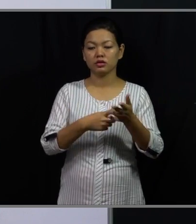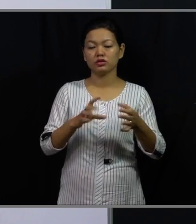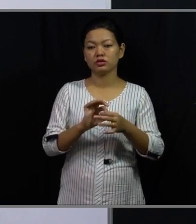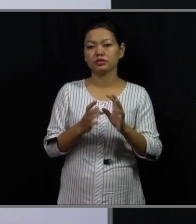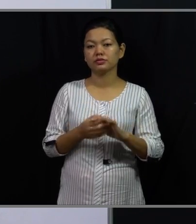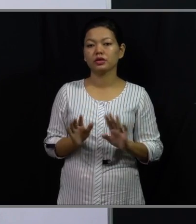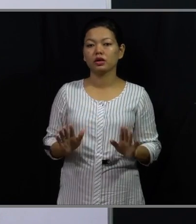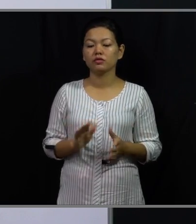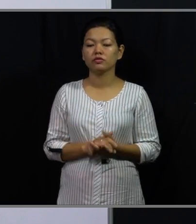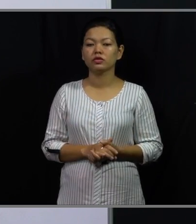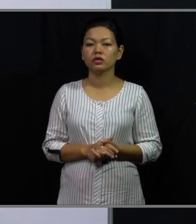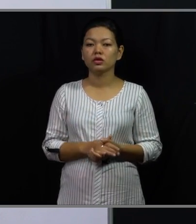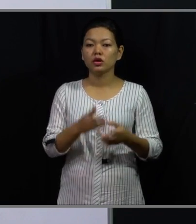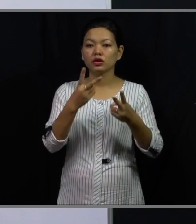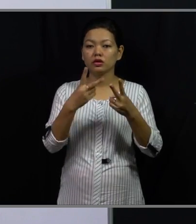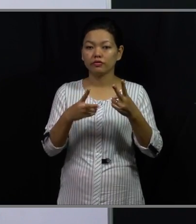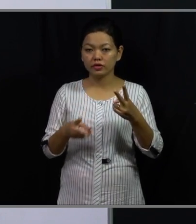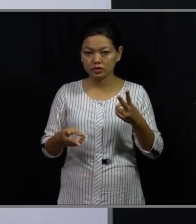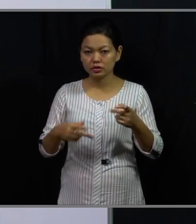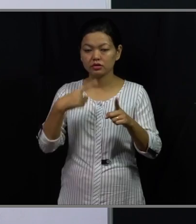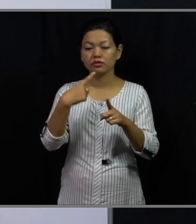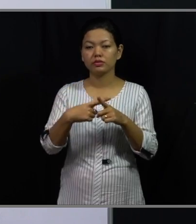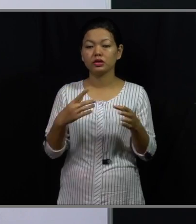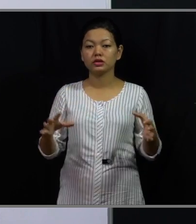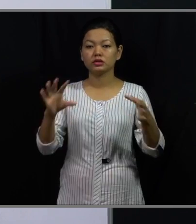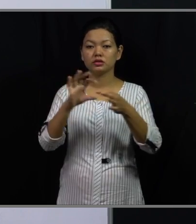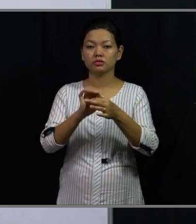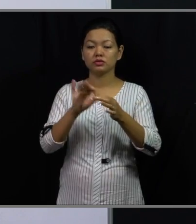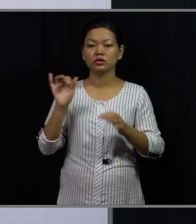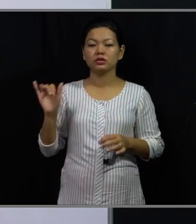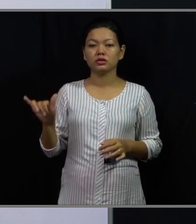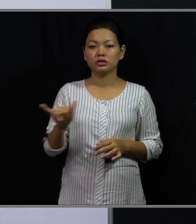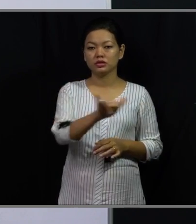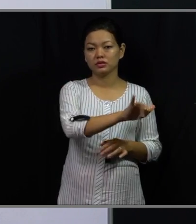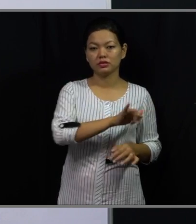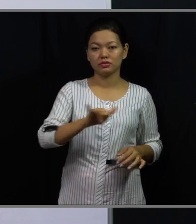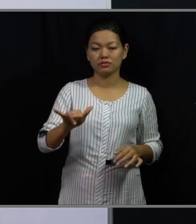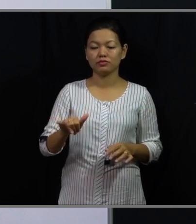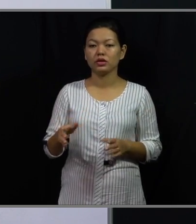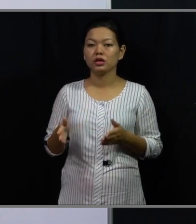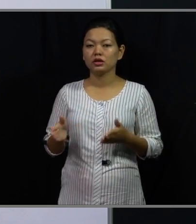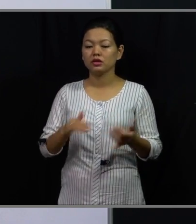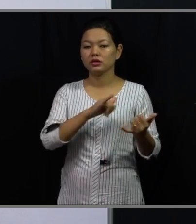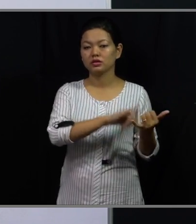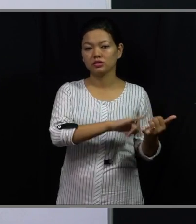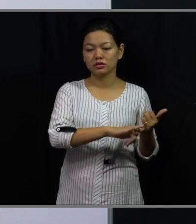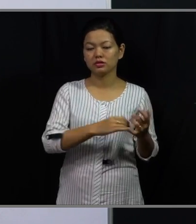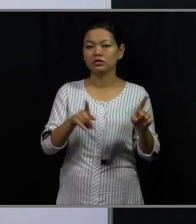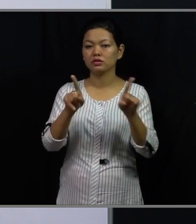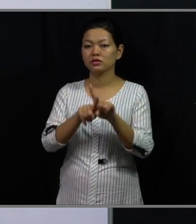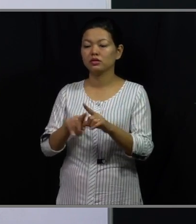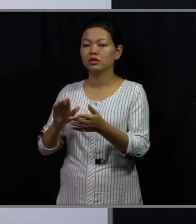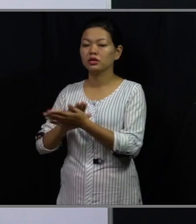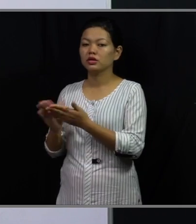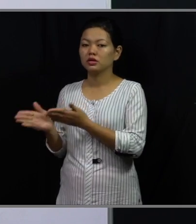the differences or the similarities or the differences between sociology and history, okay. The